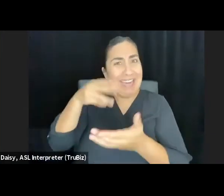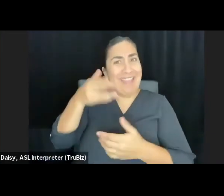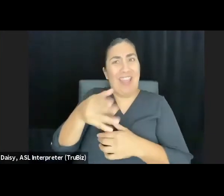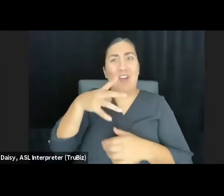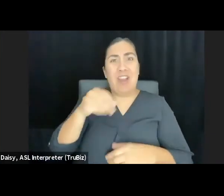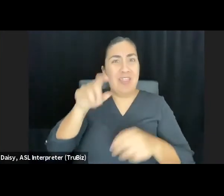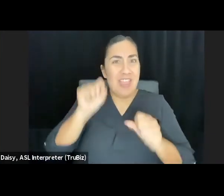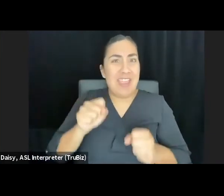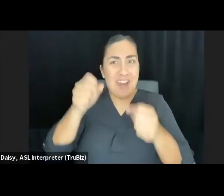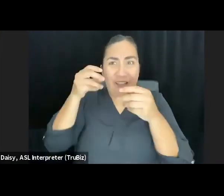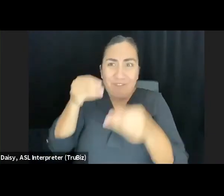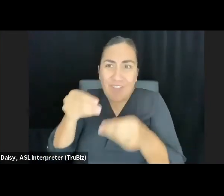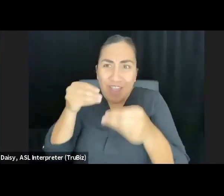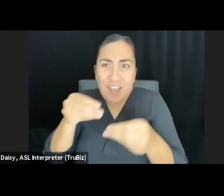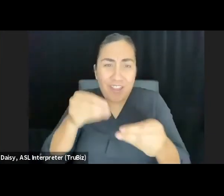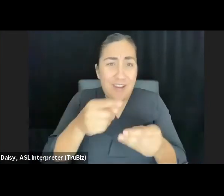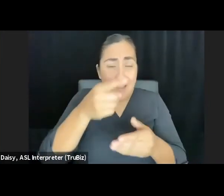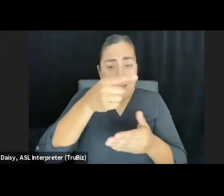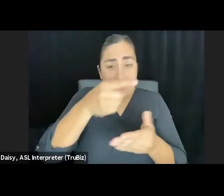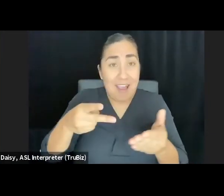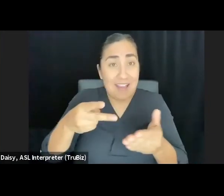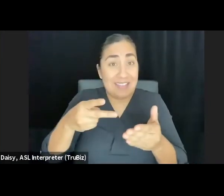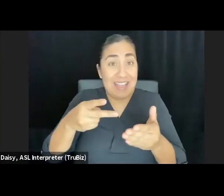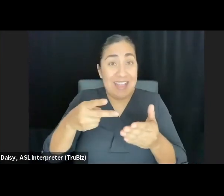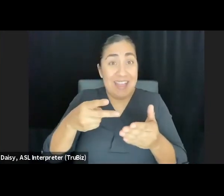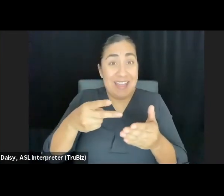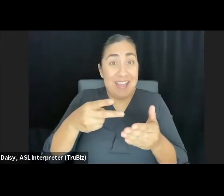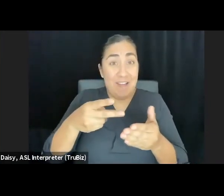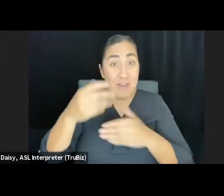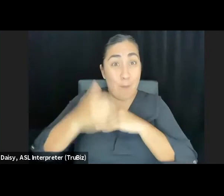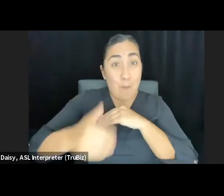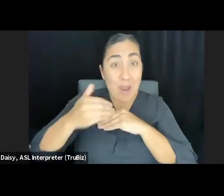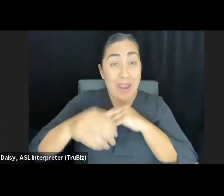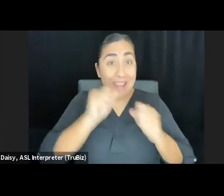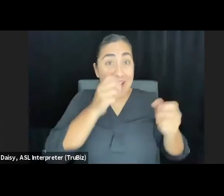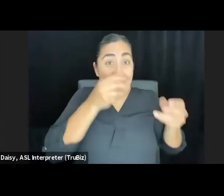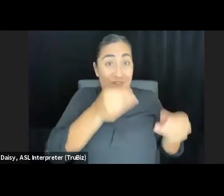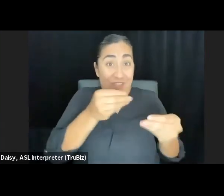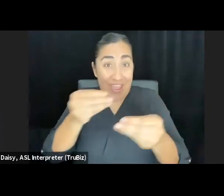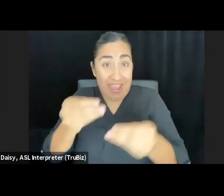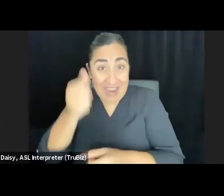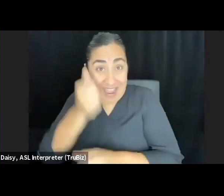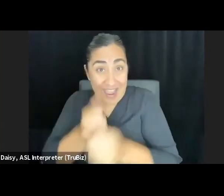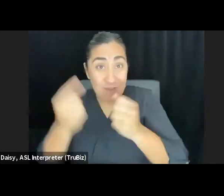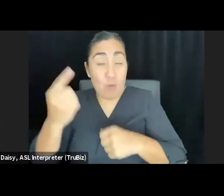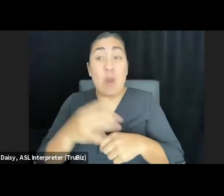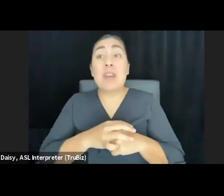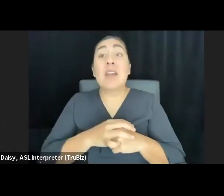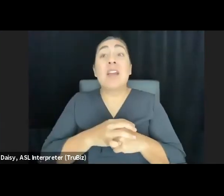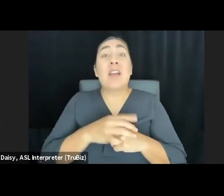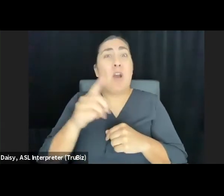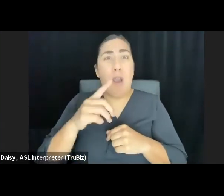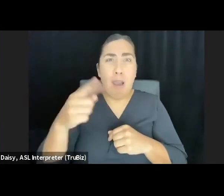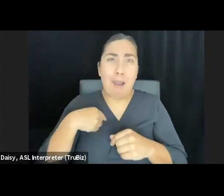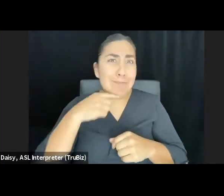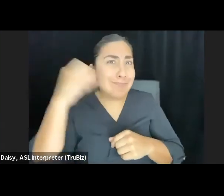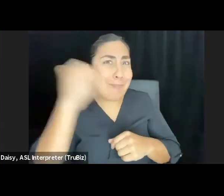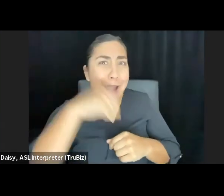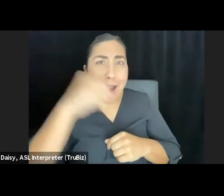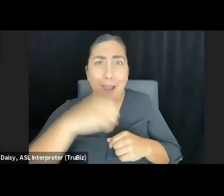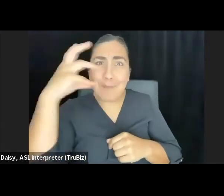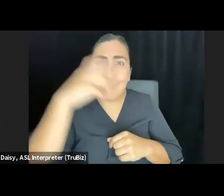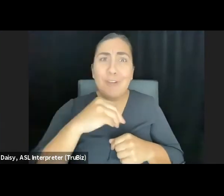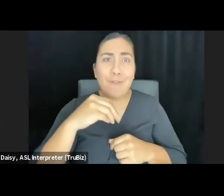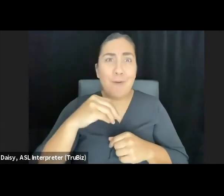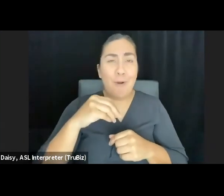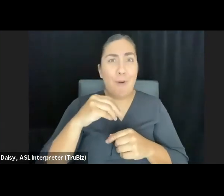looked at me, he said, we're cutting the blue marbles in half so we can feed everybody here. And we did. And it was this beautiful, beautiful